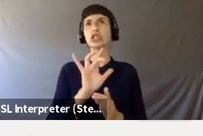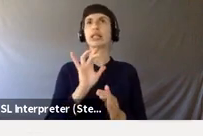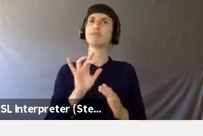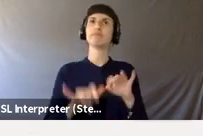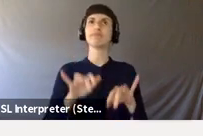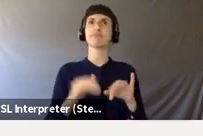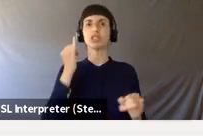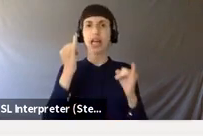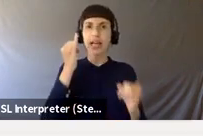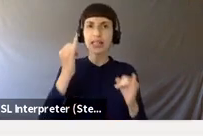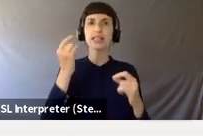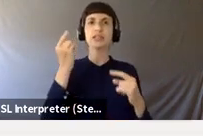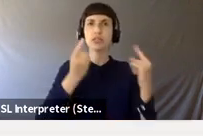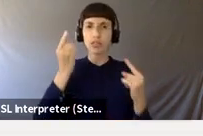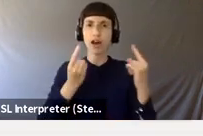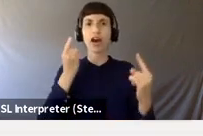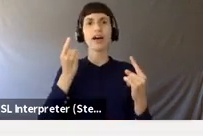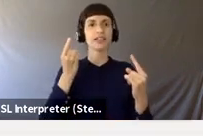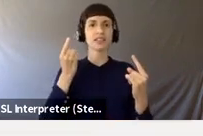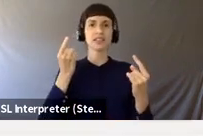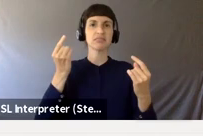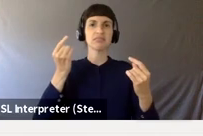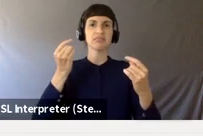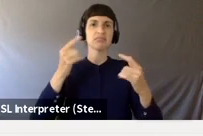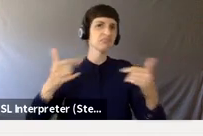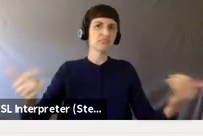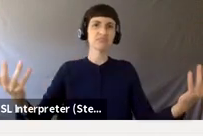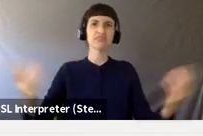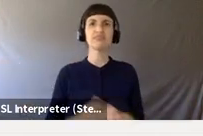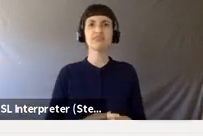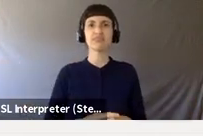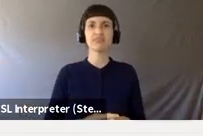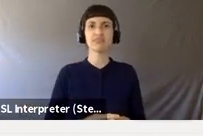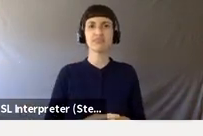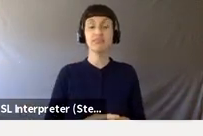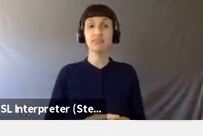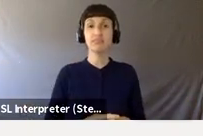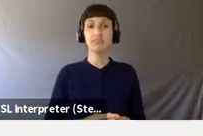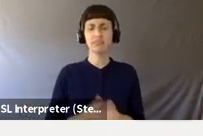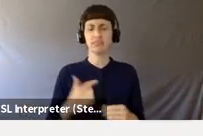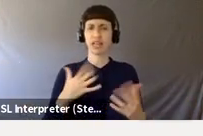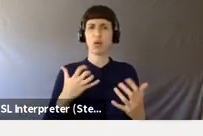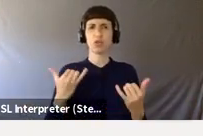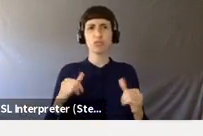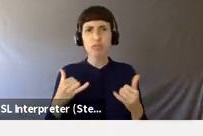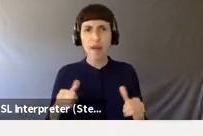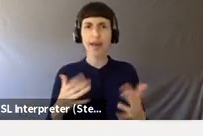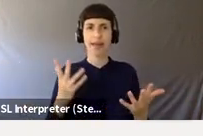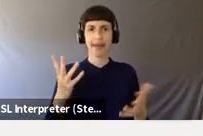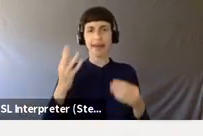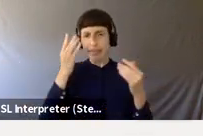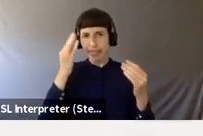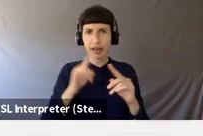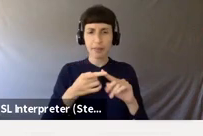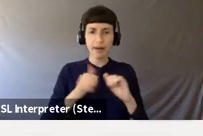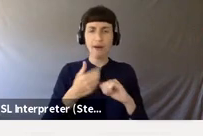ideas, thoughts, etc. I'm just giving some space for me because I want to go ahead and play with it and think about what this is. I